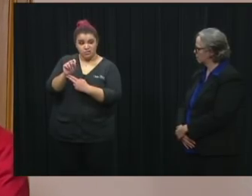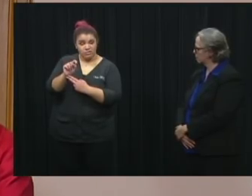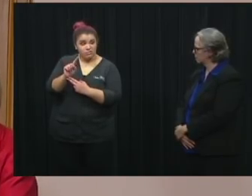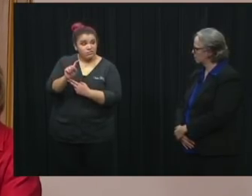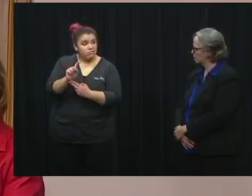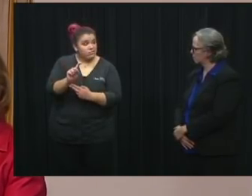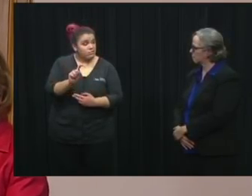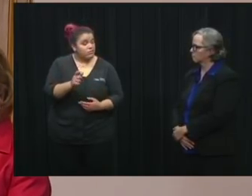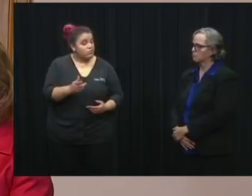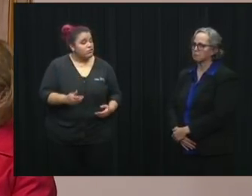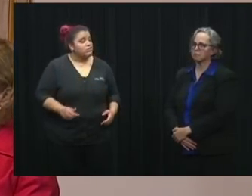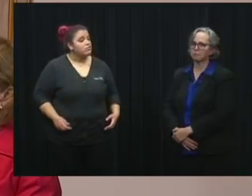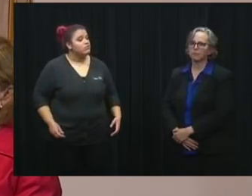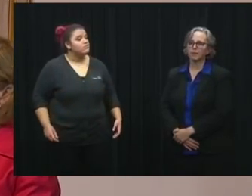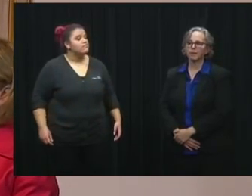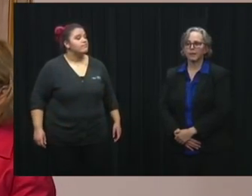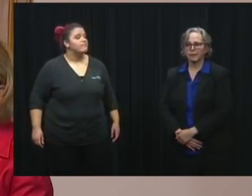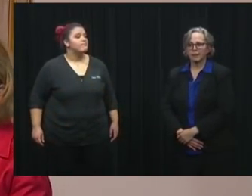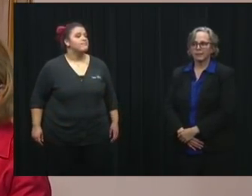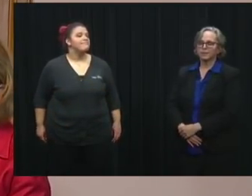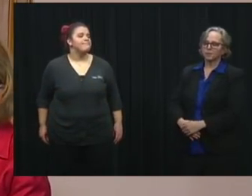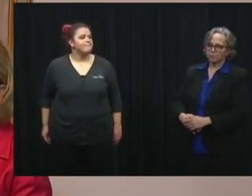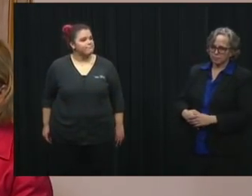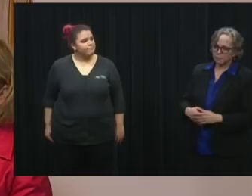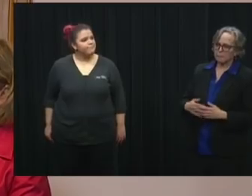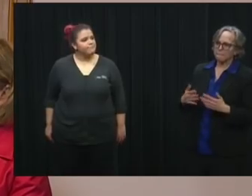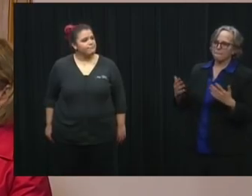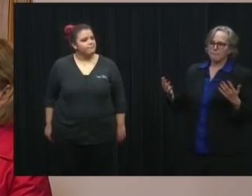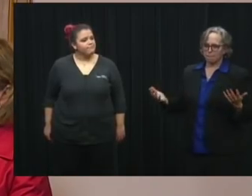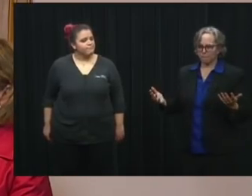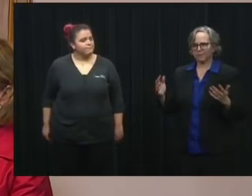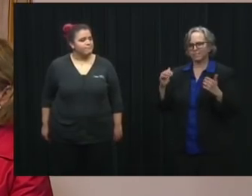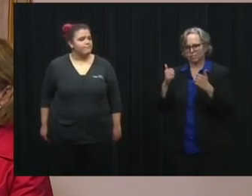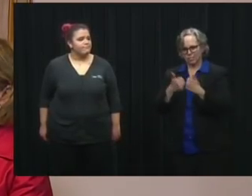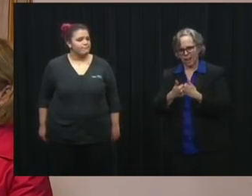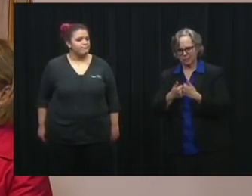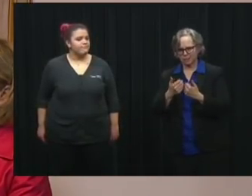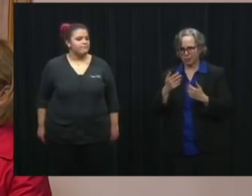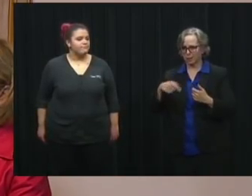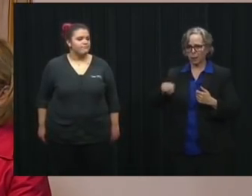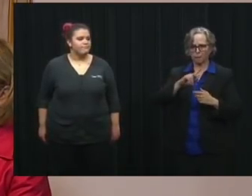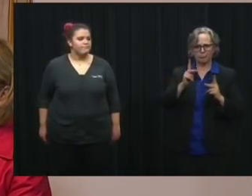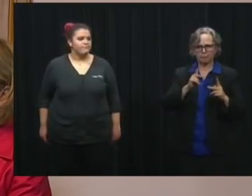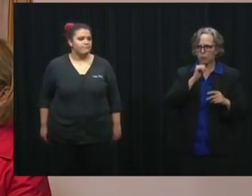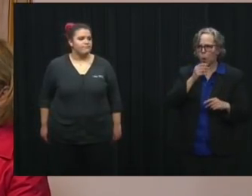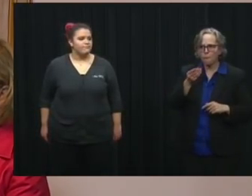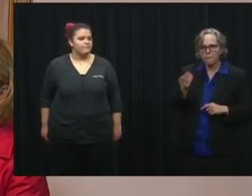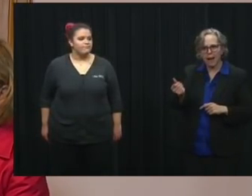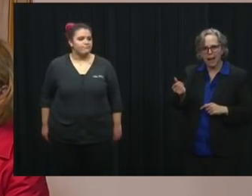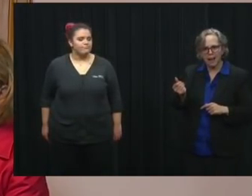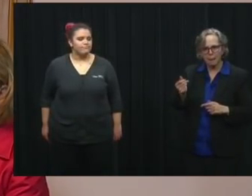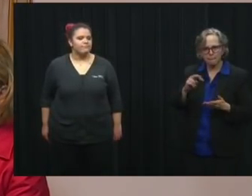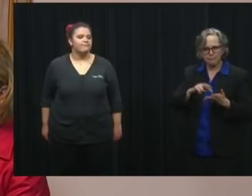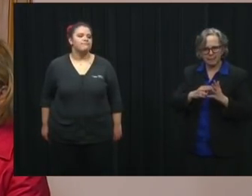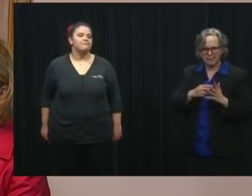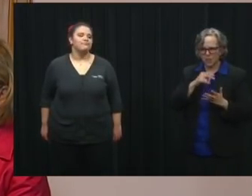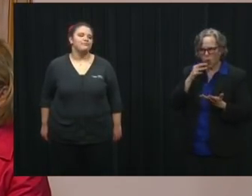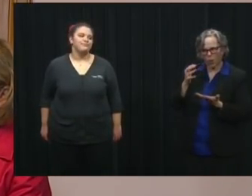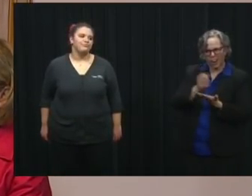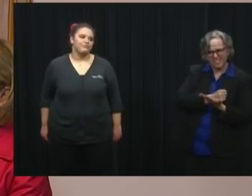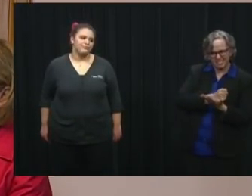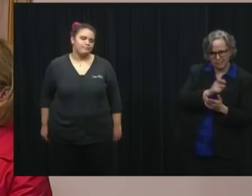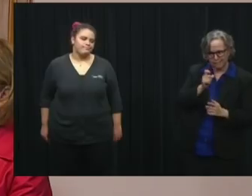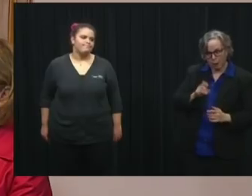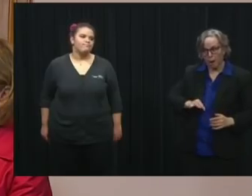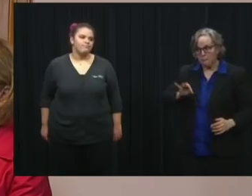since most of those folks do not pay into it, they don't get it. But we also know they're out there hurting, and